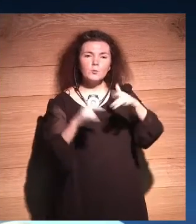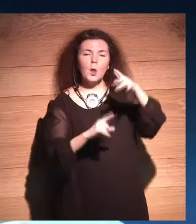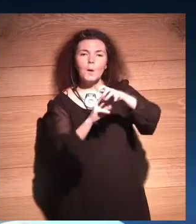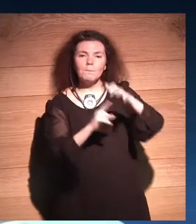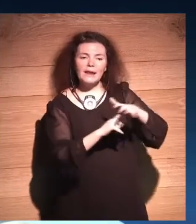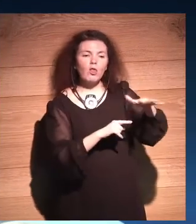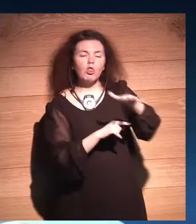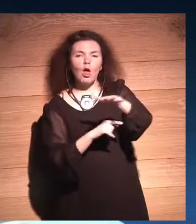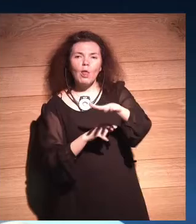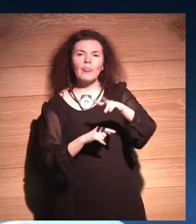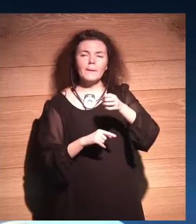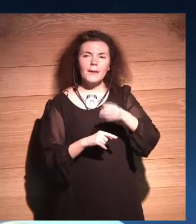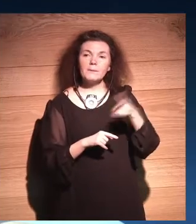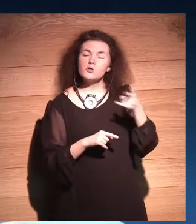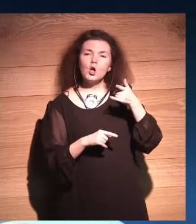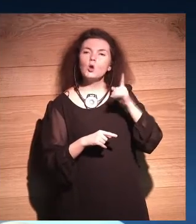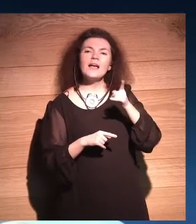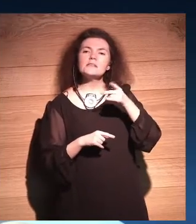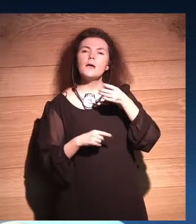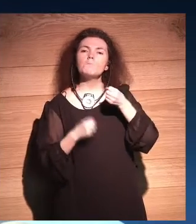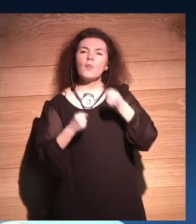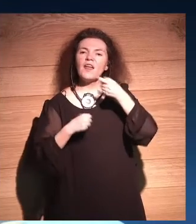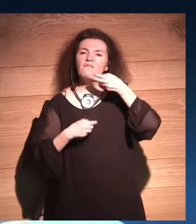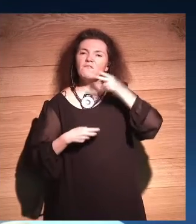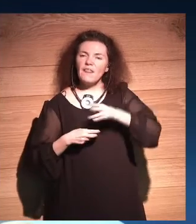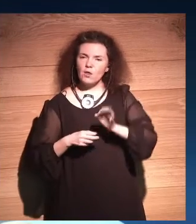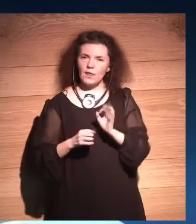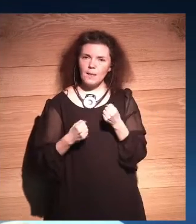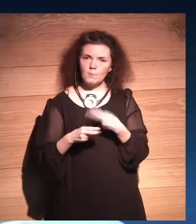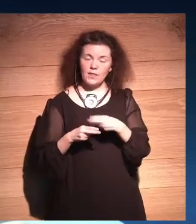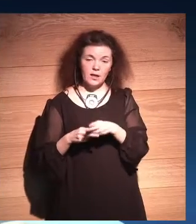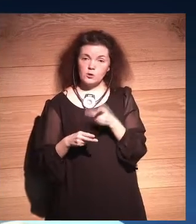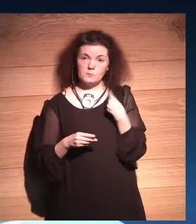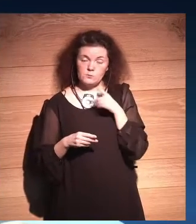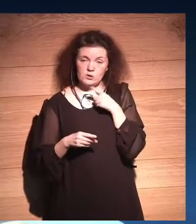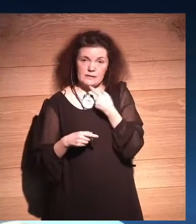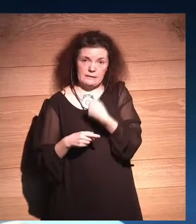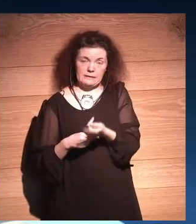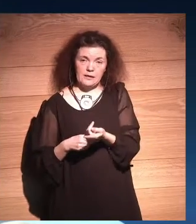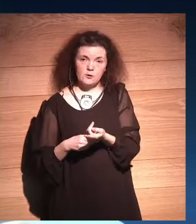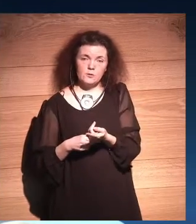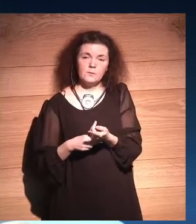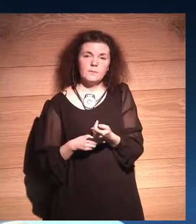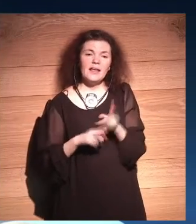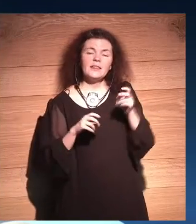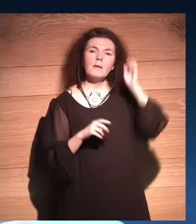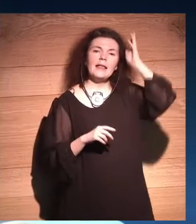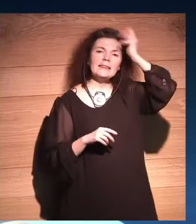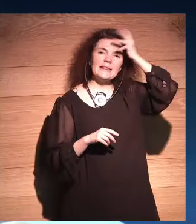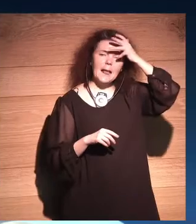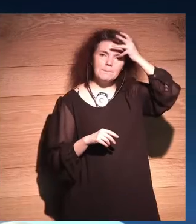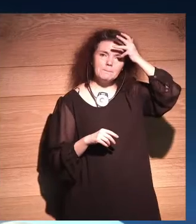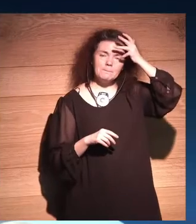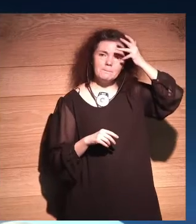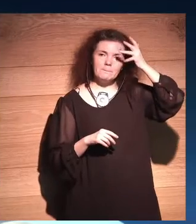Number one is part of your point. Trump is a bigger phenomenon than playgrounds. Number one, and number